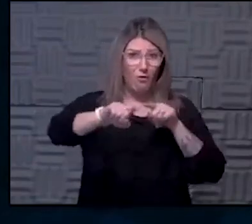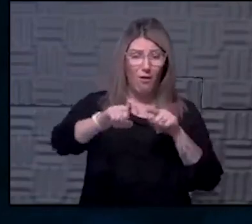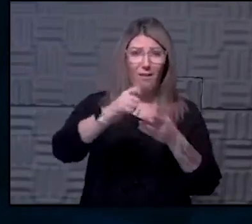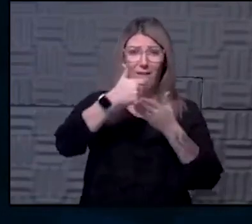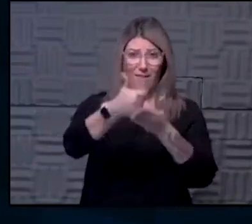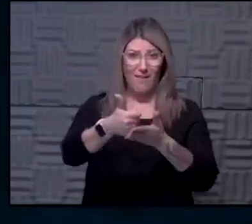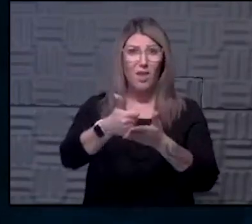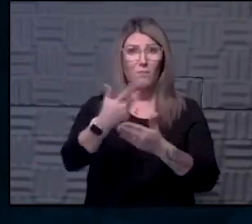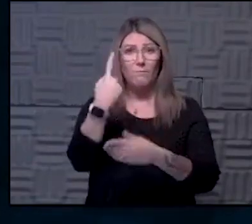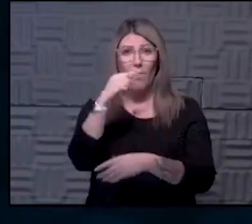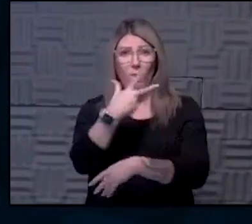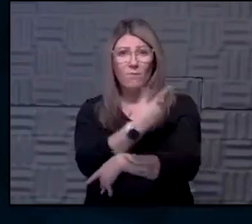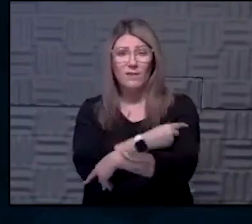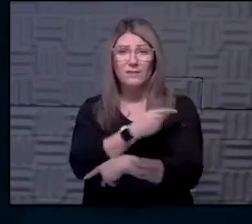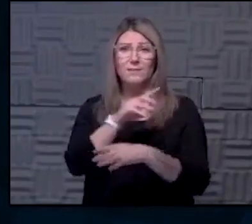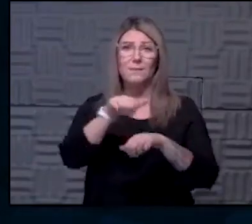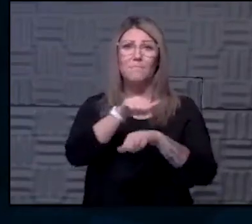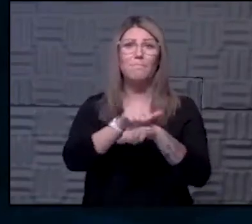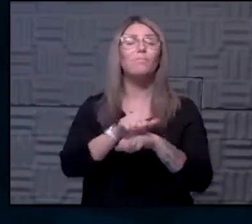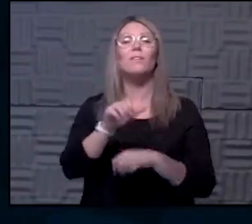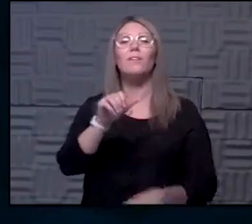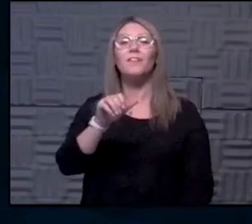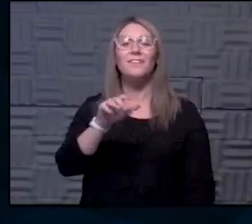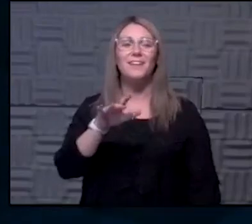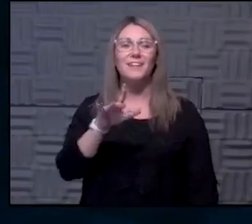vaccine appointment. Is that right?